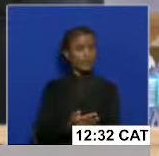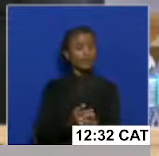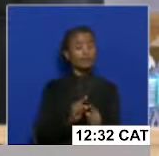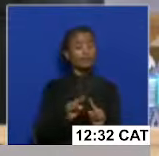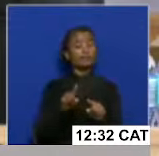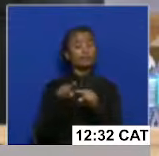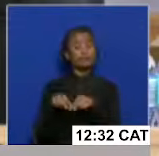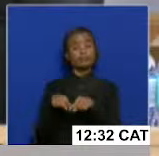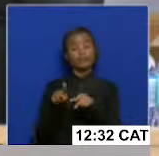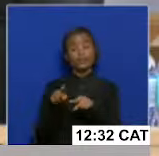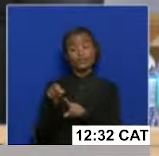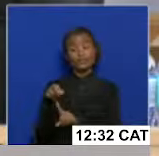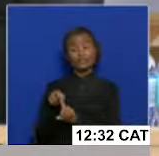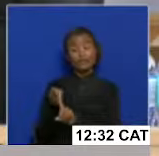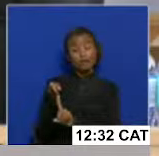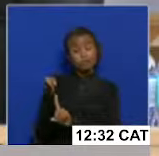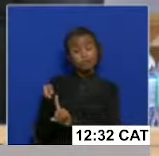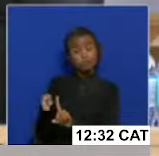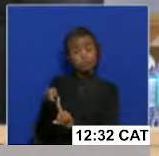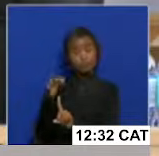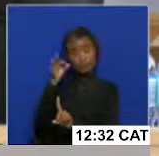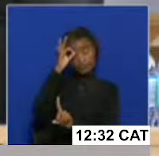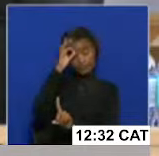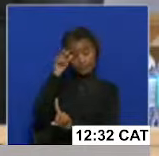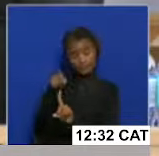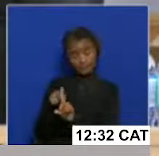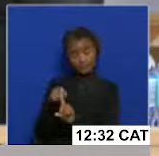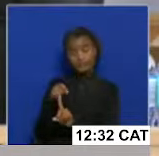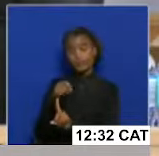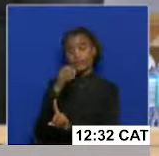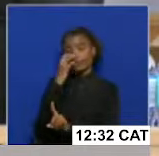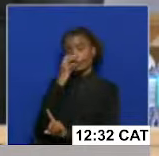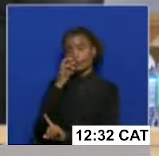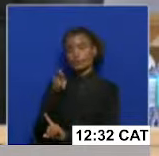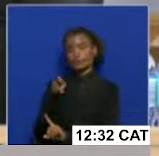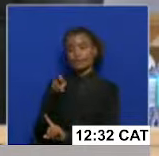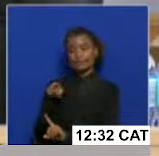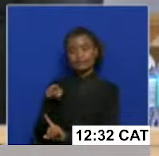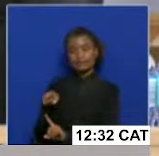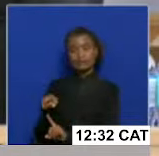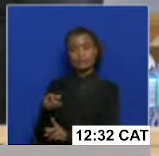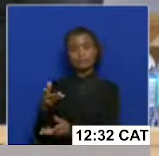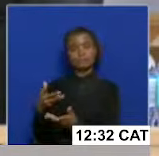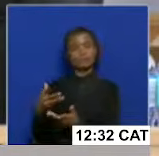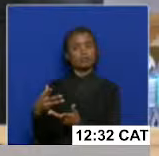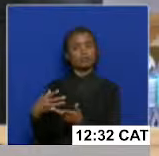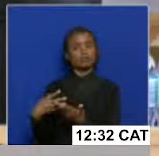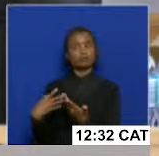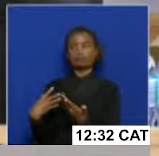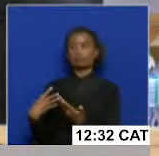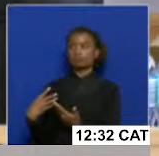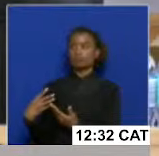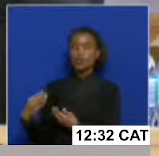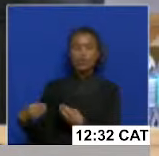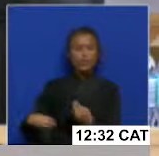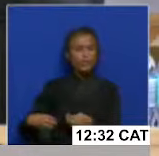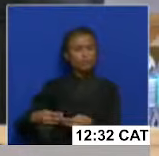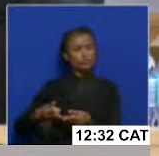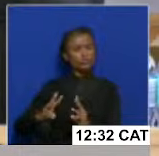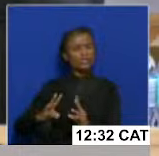assists you in a corrupt way or in an unlawful way. That's why I'm asking, how did you